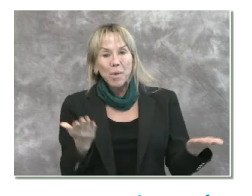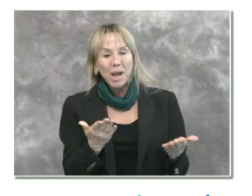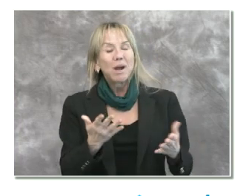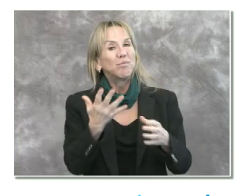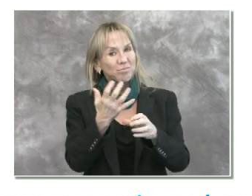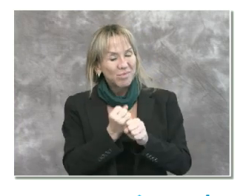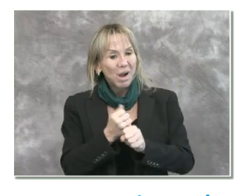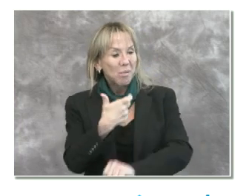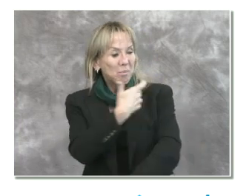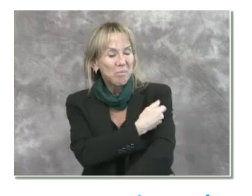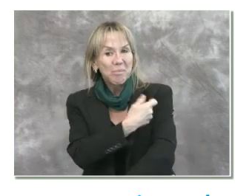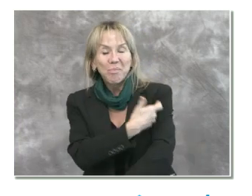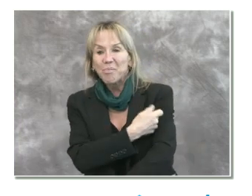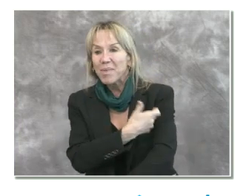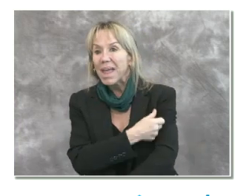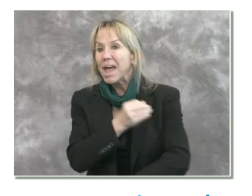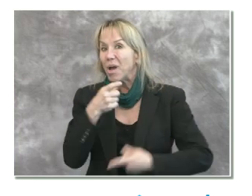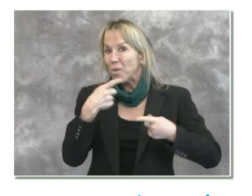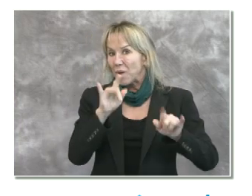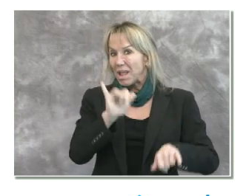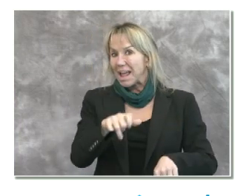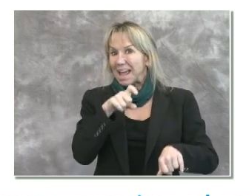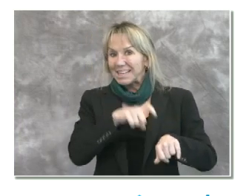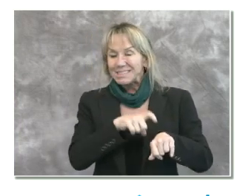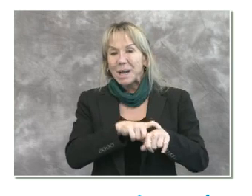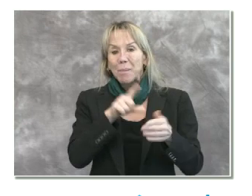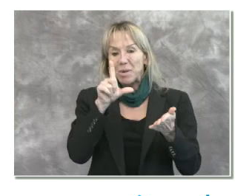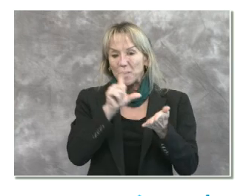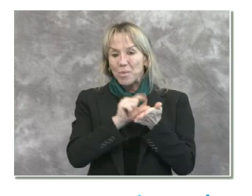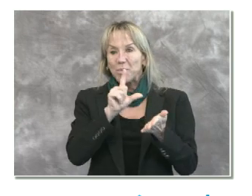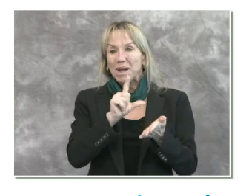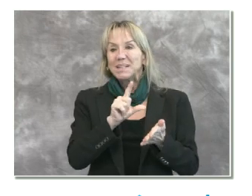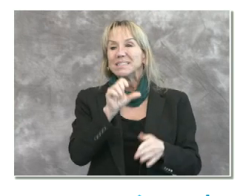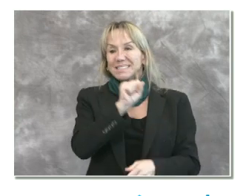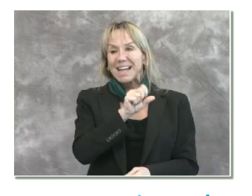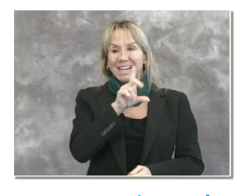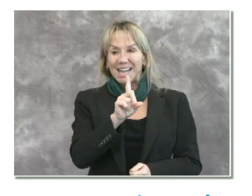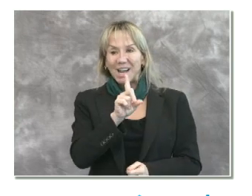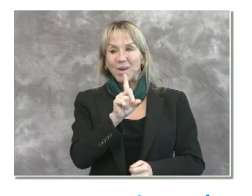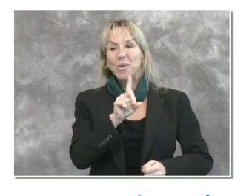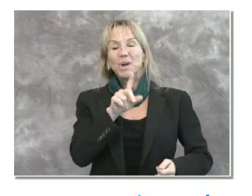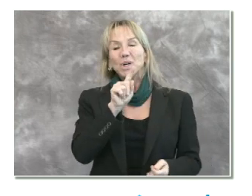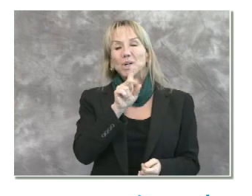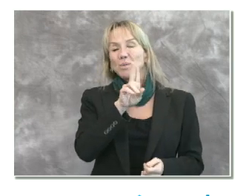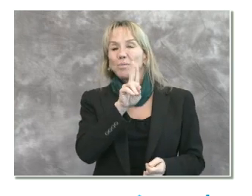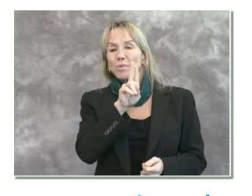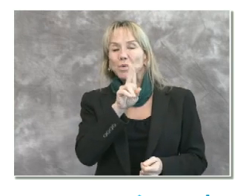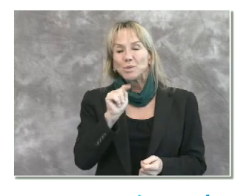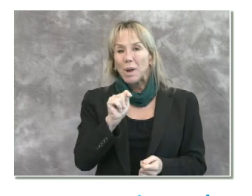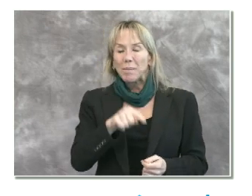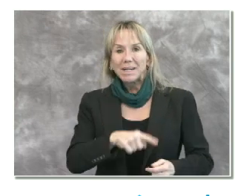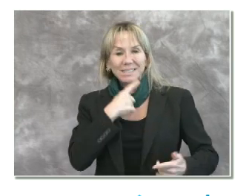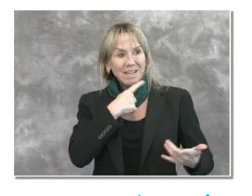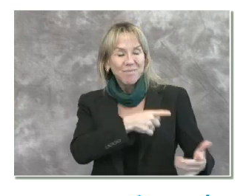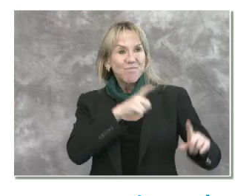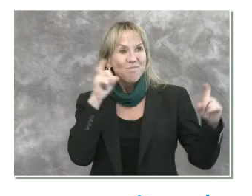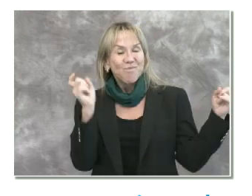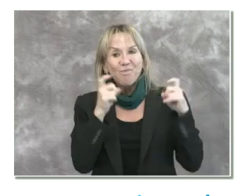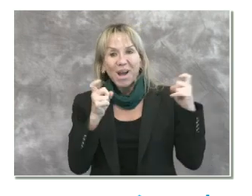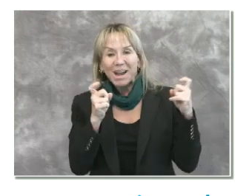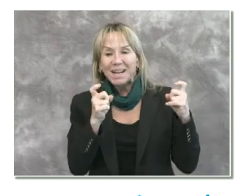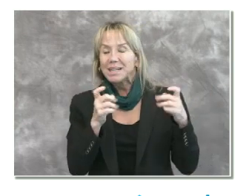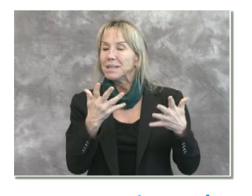the San Diego Union wrote at that time, a day of excitement and triumph. Although polio has not been completely